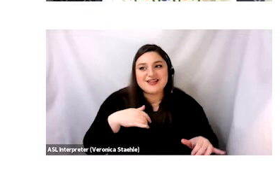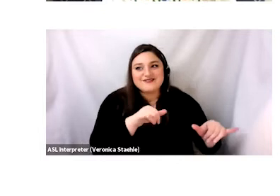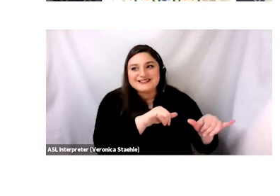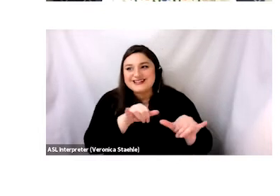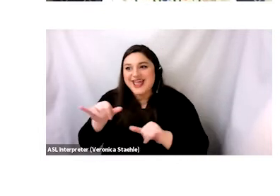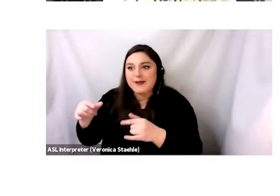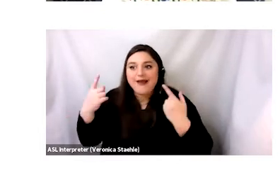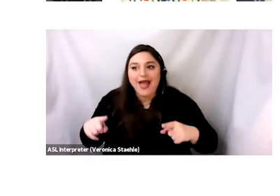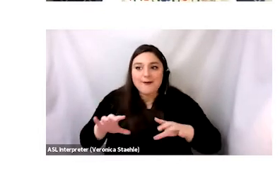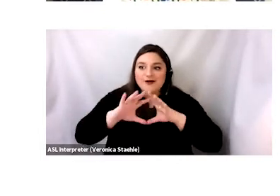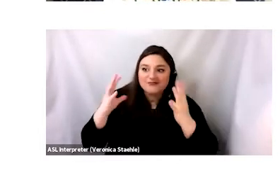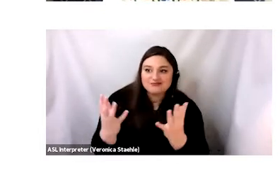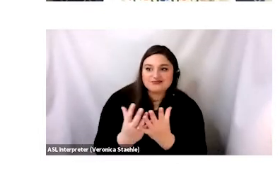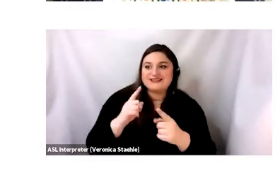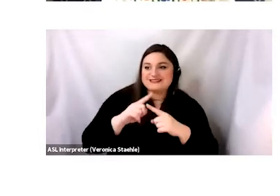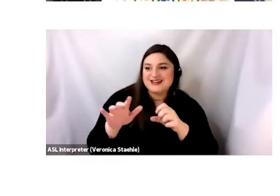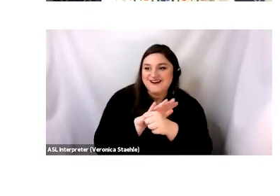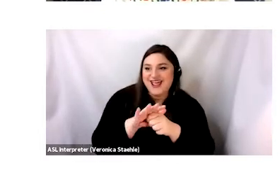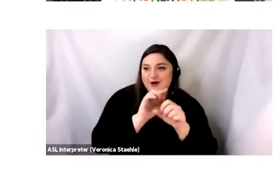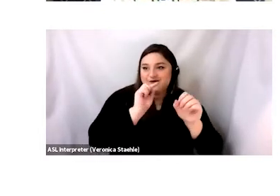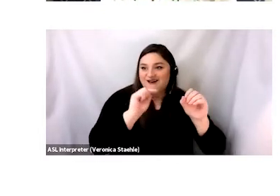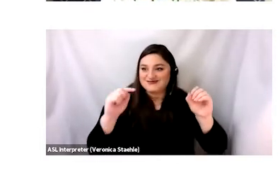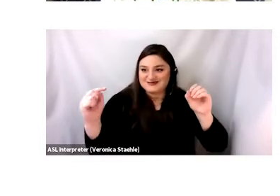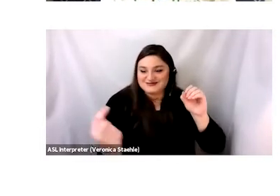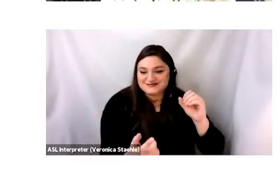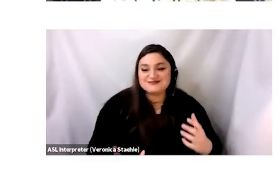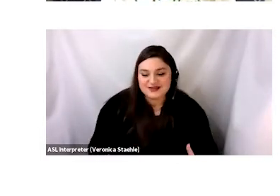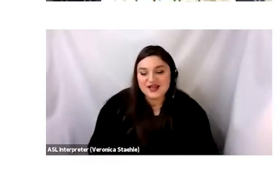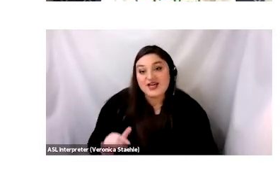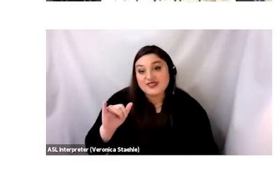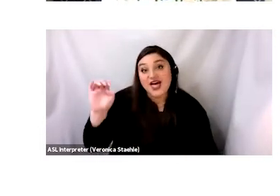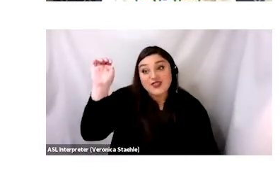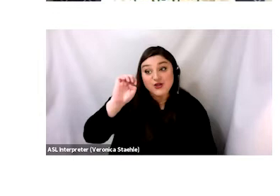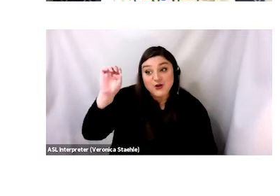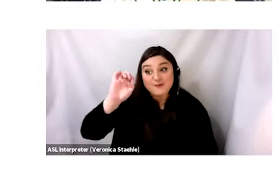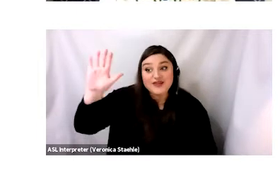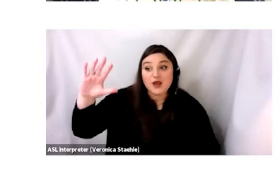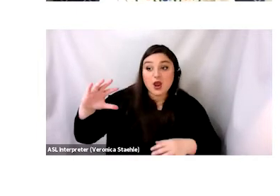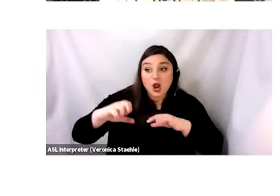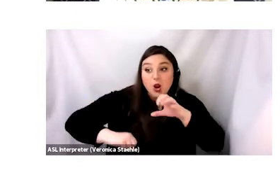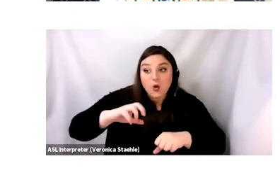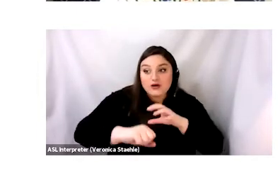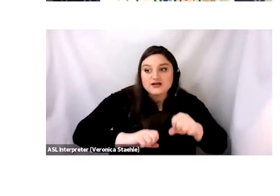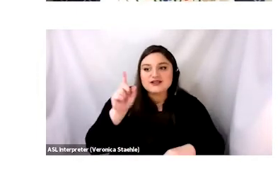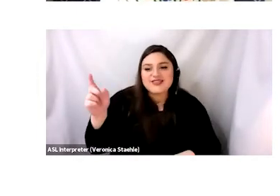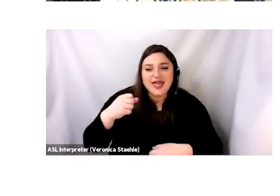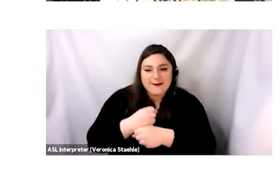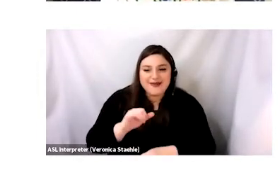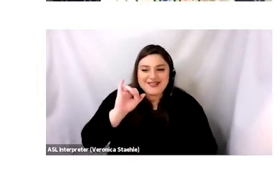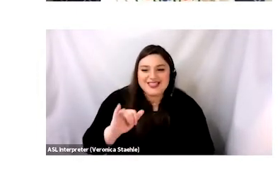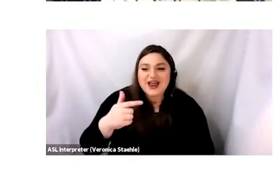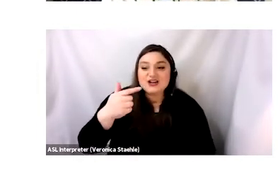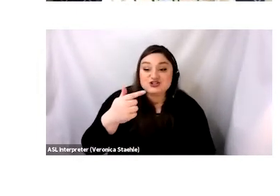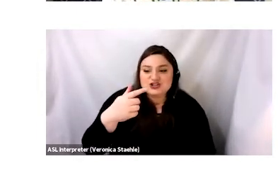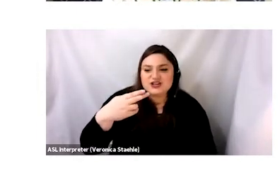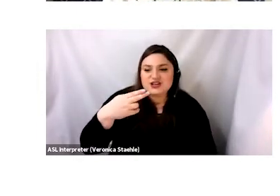species of cotton from which hundreds of varieties come. The European colonialists specifically bred the G. hirsutum species of